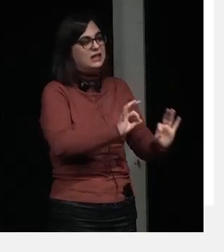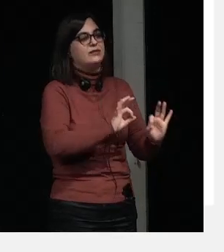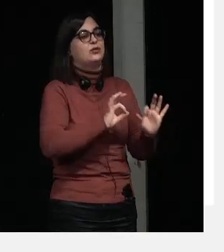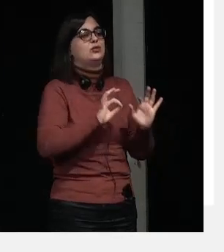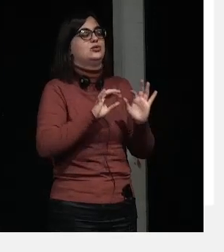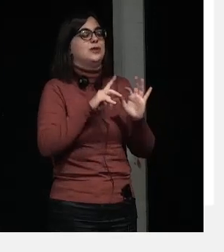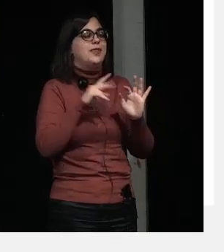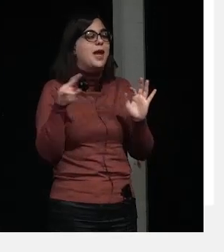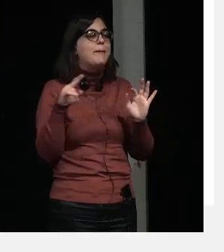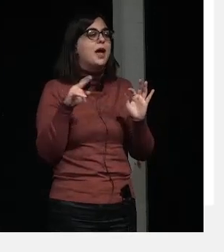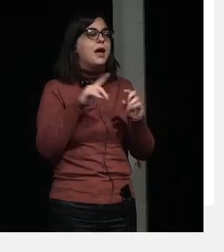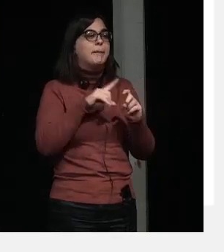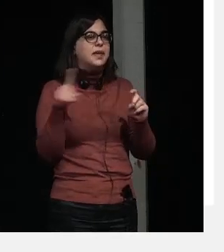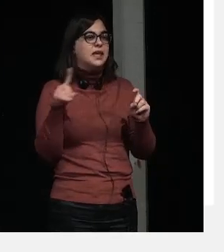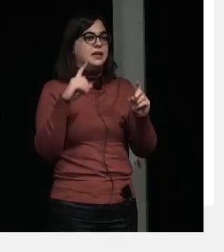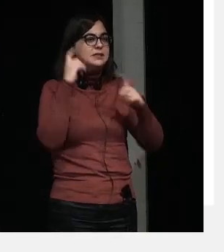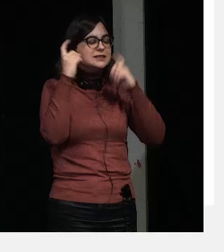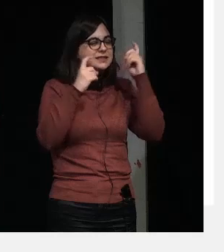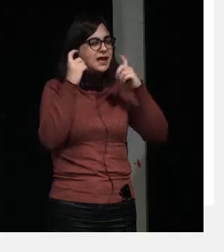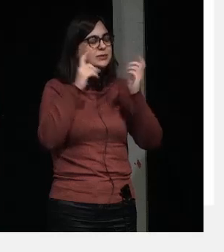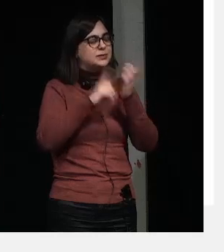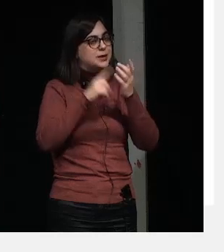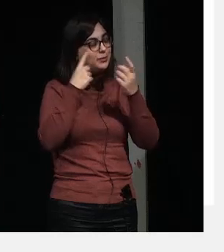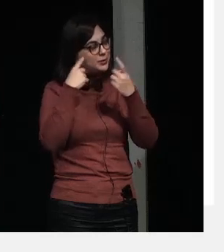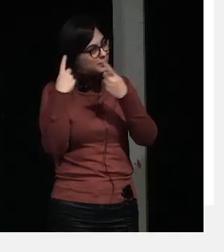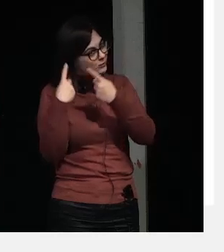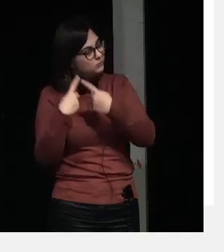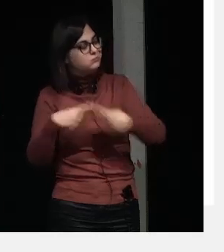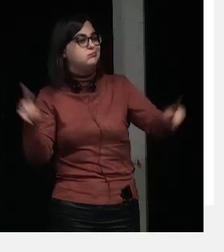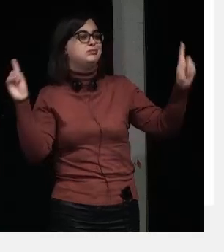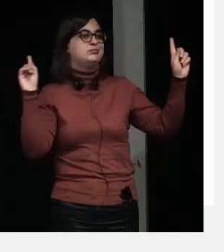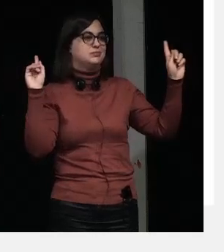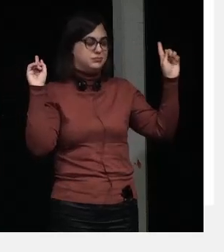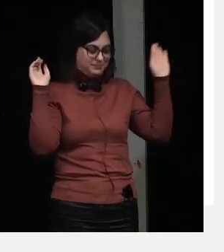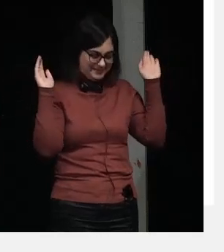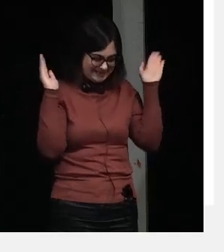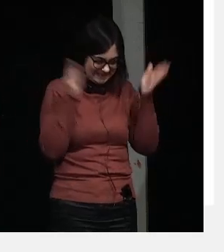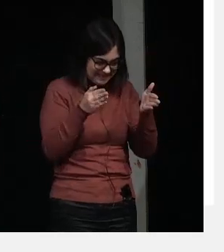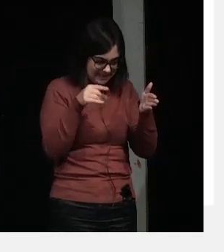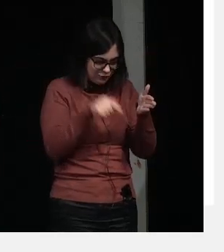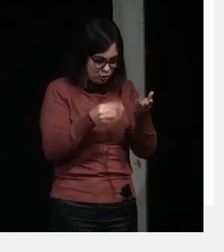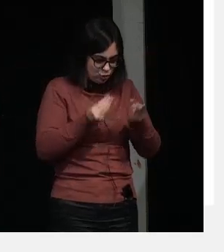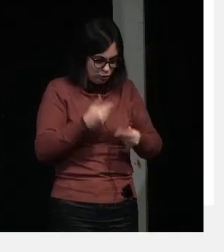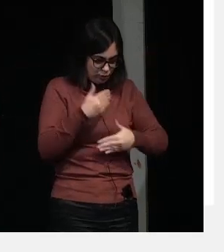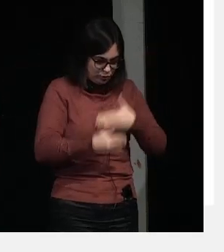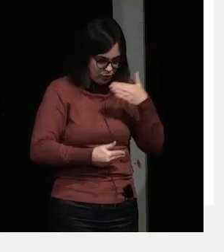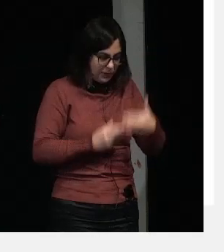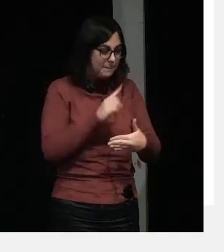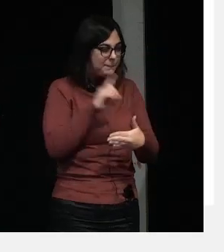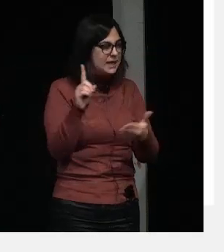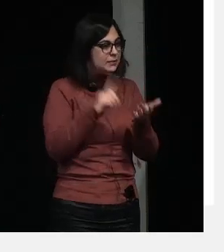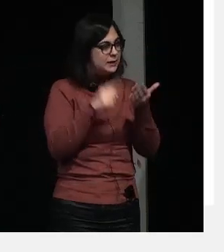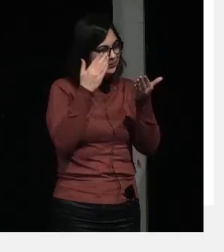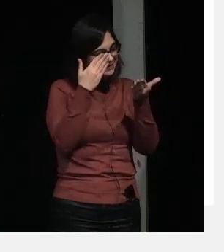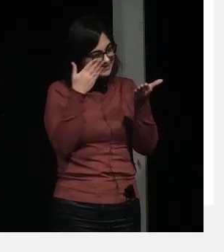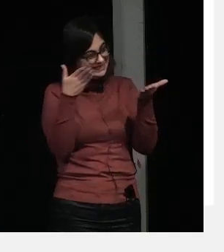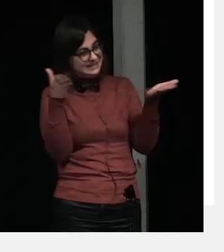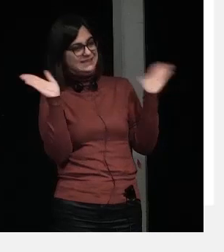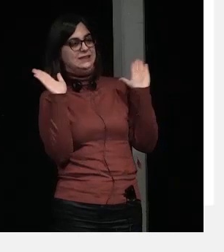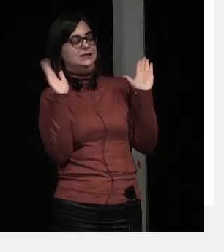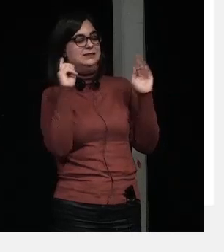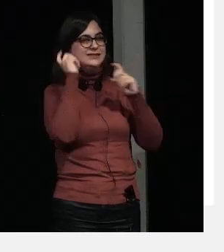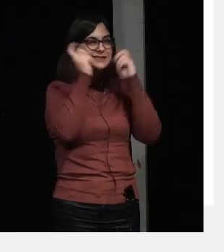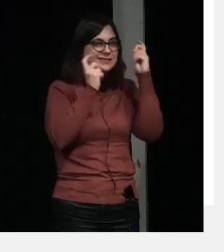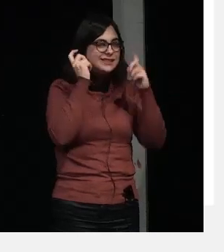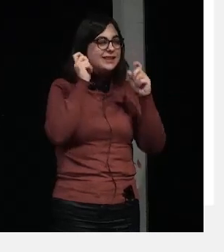means. I mean, sometimes technology can be a trap because you tend to think that the only way is that way. Actually, what